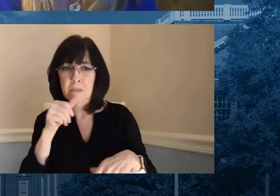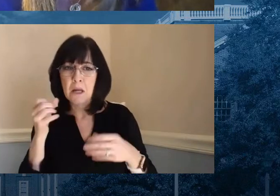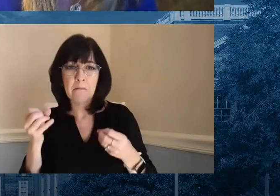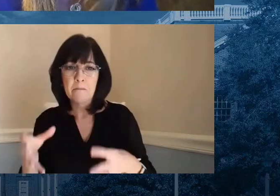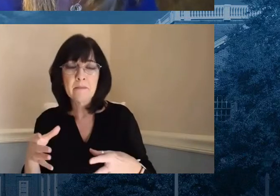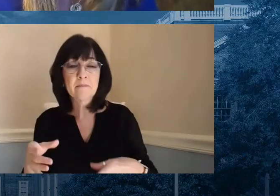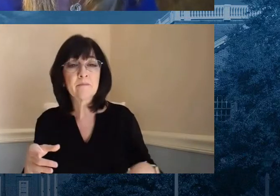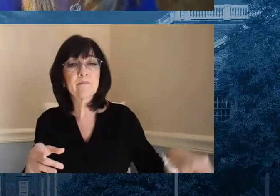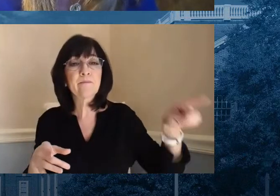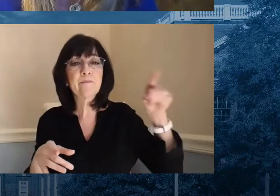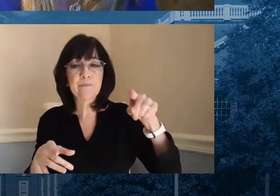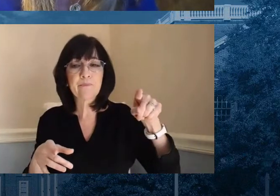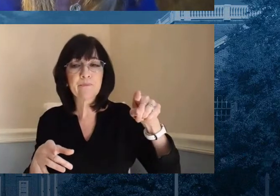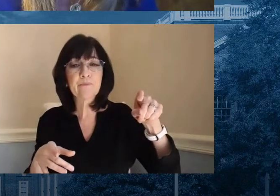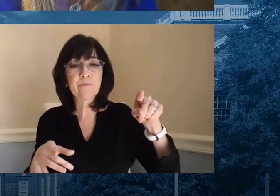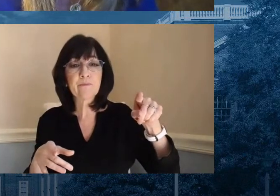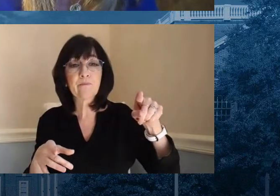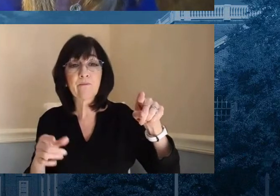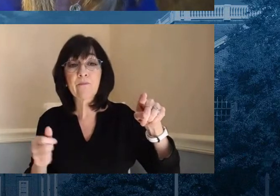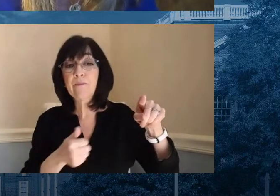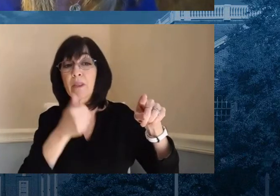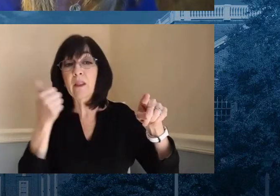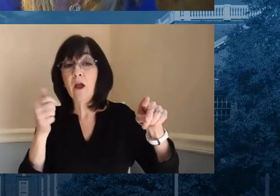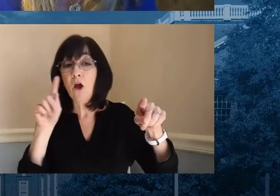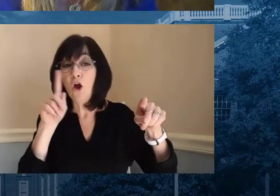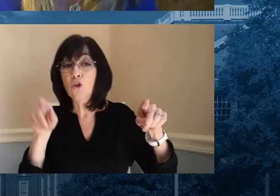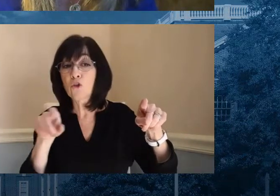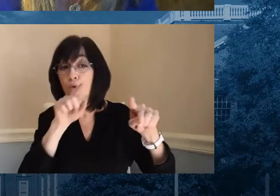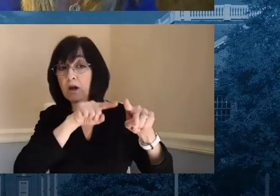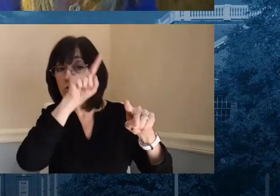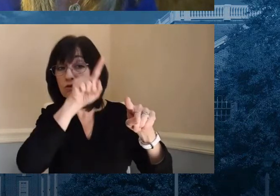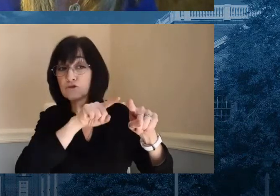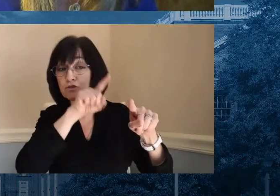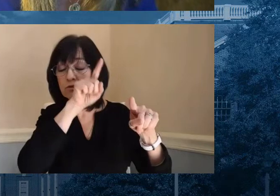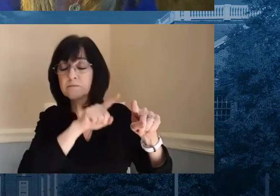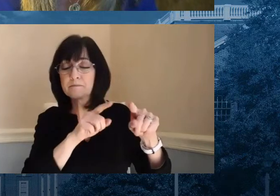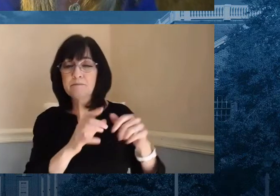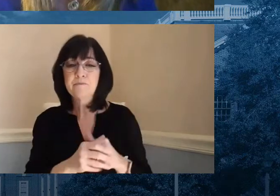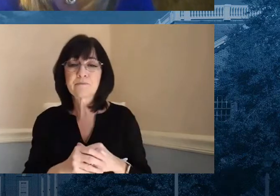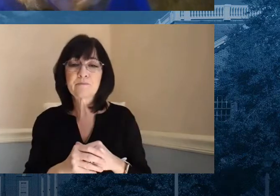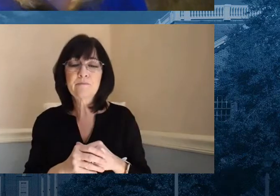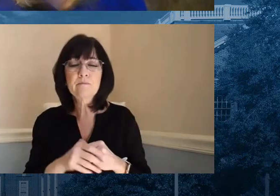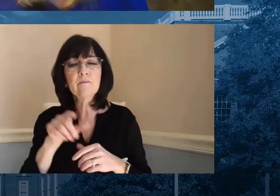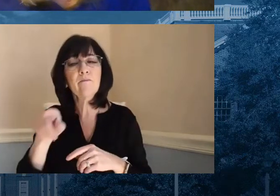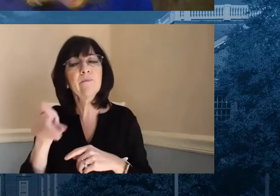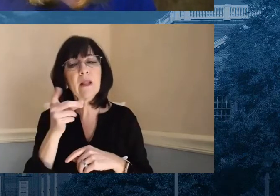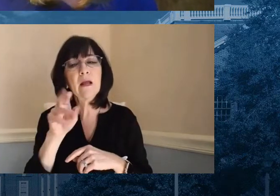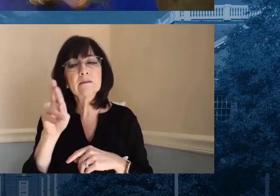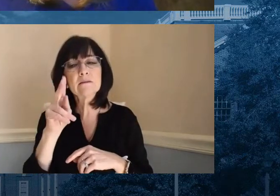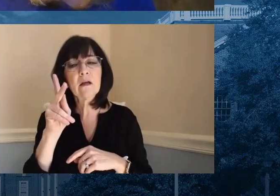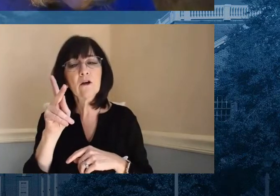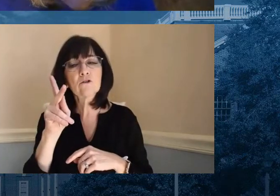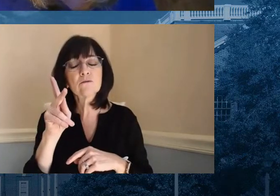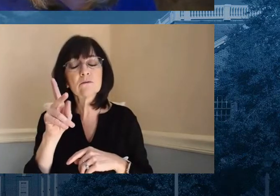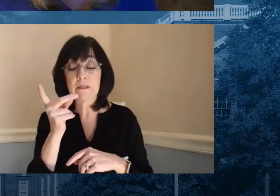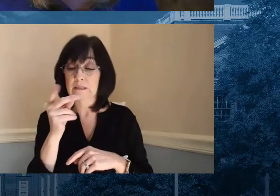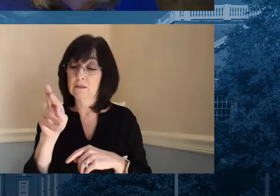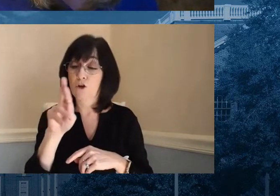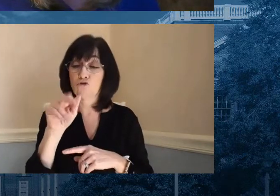Okay, and other question, I think this one probably will go to Dr. Rattay. I'm wondering if you have any update on breakthrough